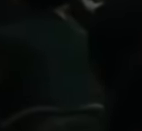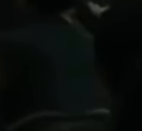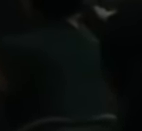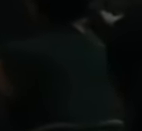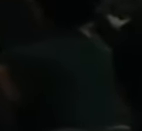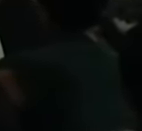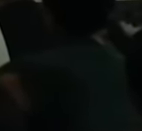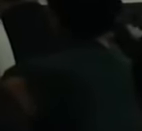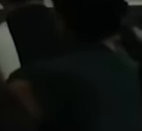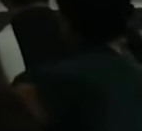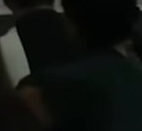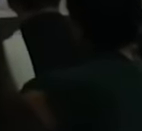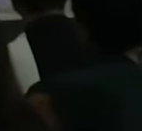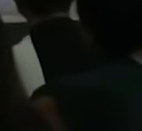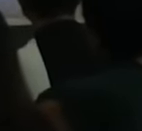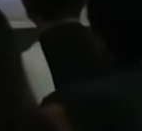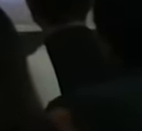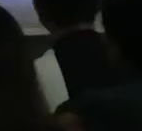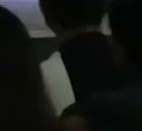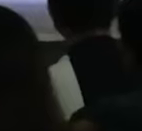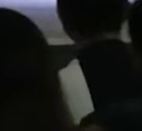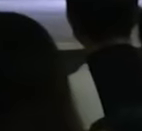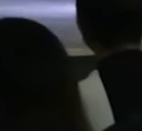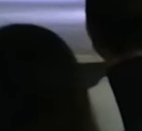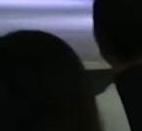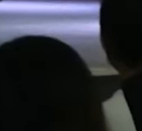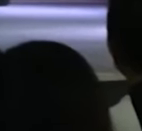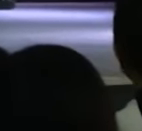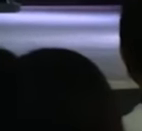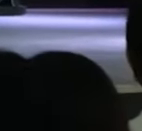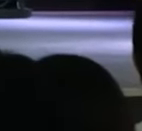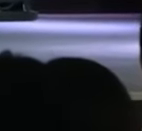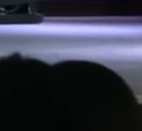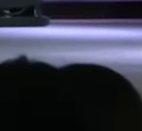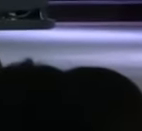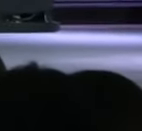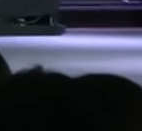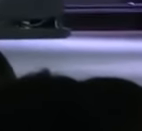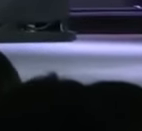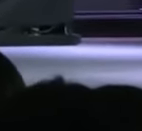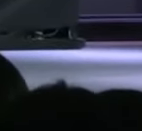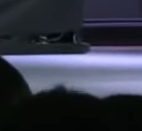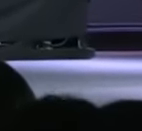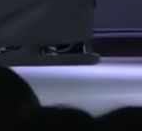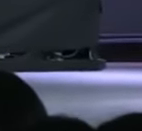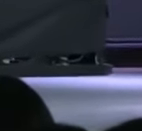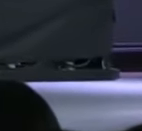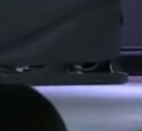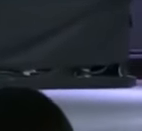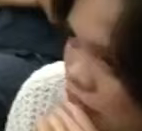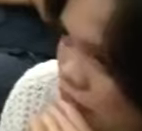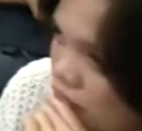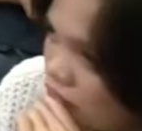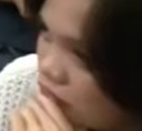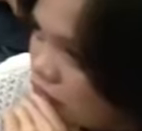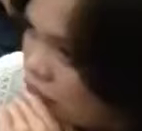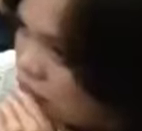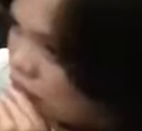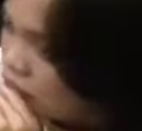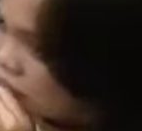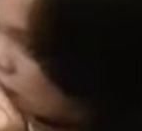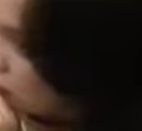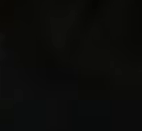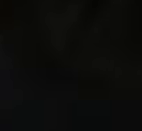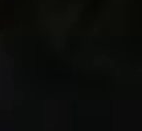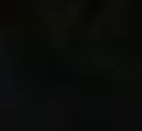Head for GMA Integrated News, Regional TV and Synergy, Oliver Victor Amoroso, ang kahalagahan ng